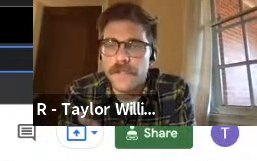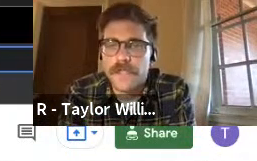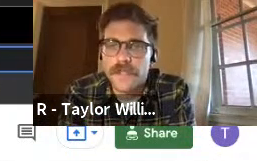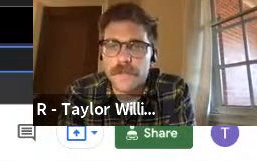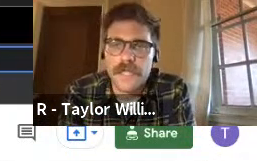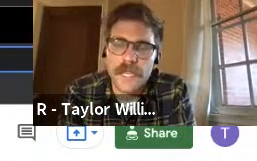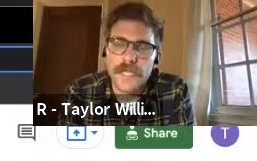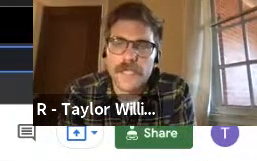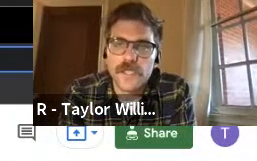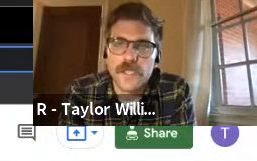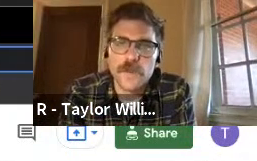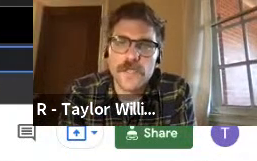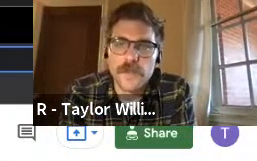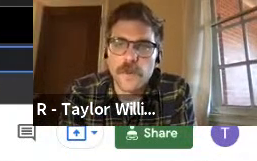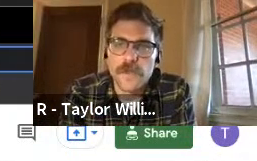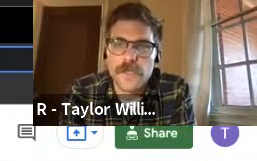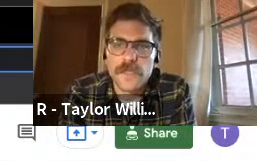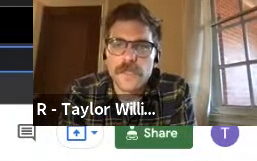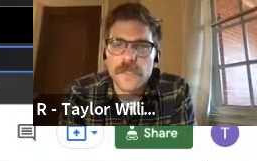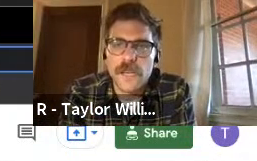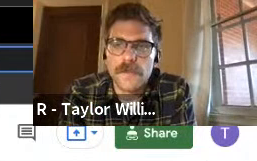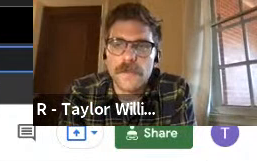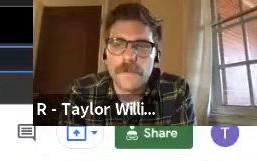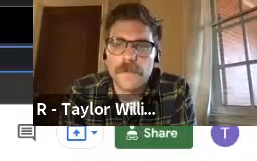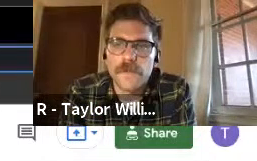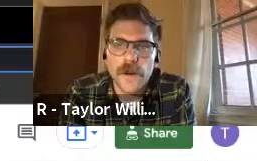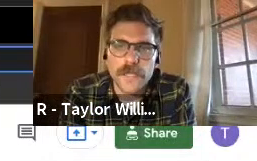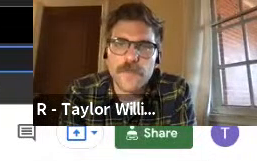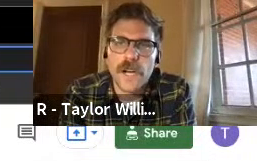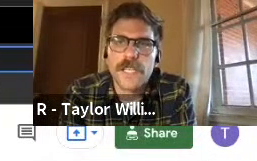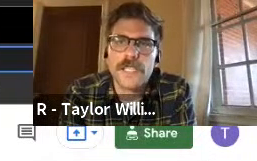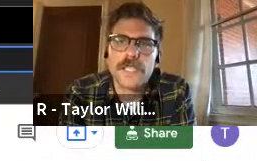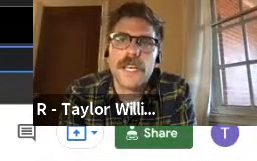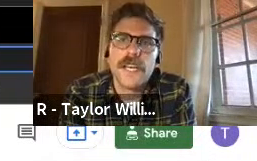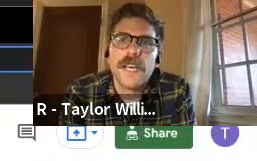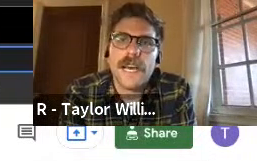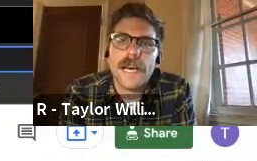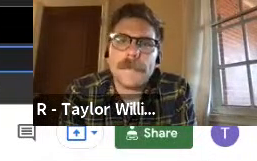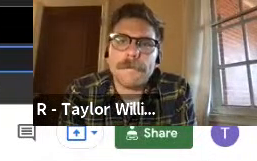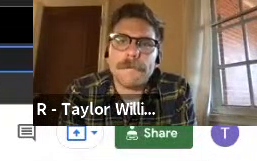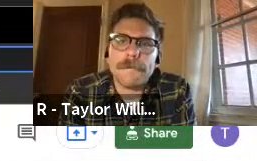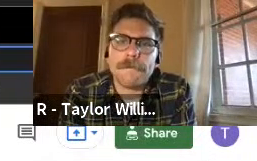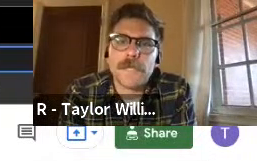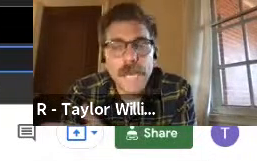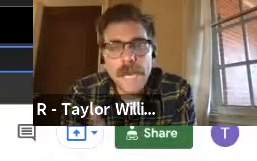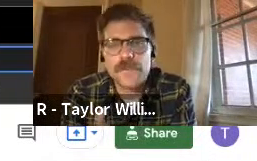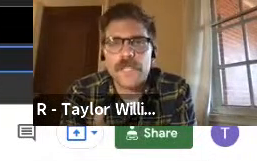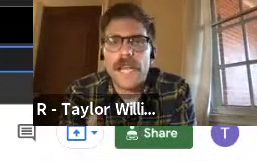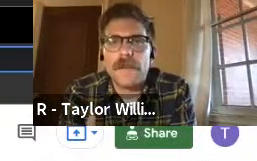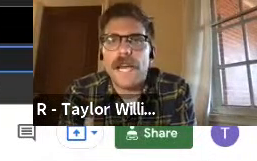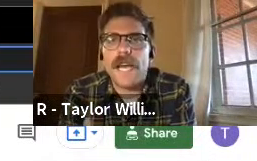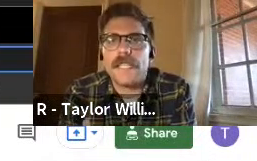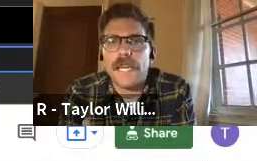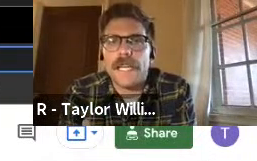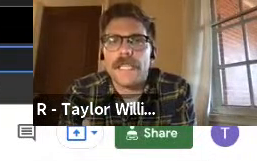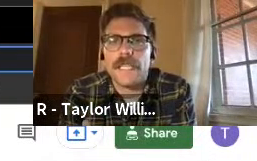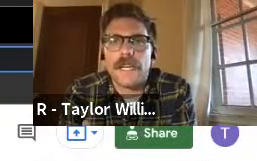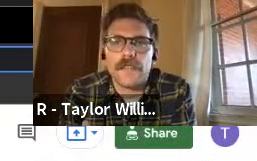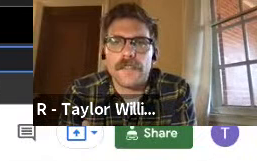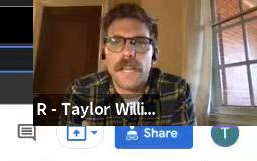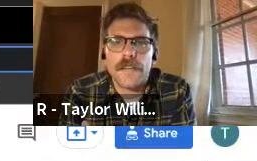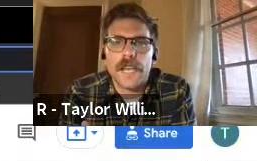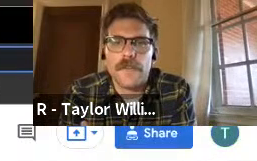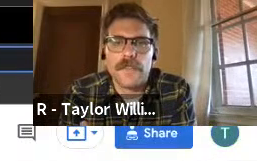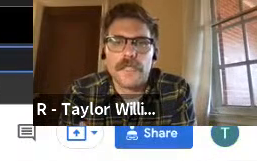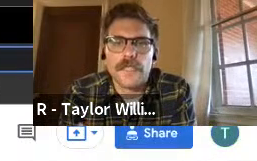committee partners are going to be like huge supports throughout this process. But today is really aimed at like,